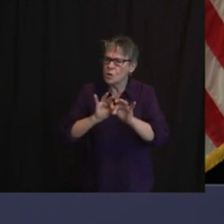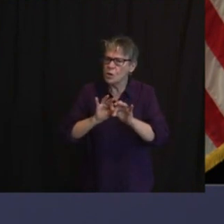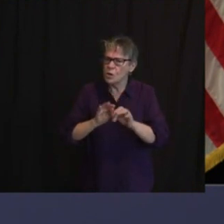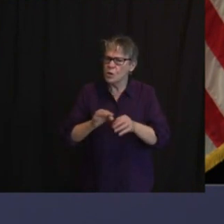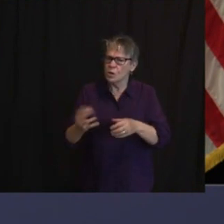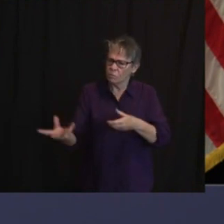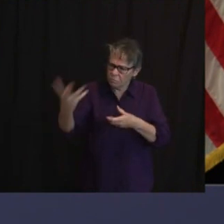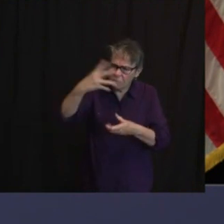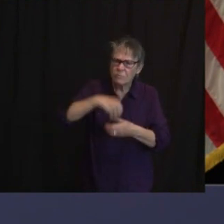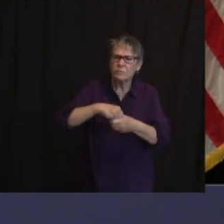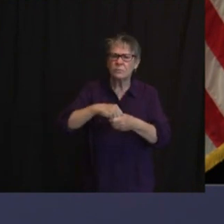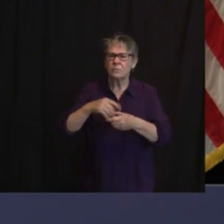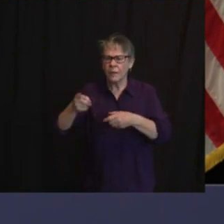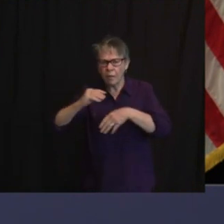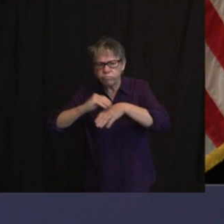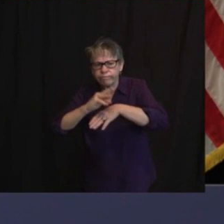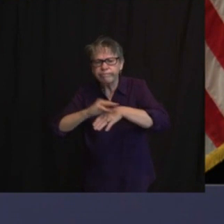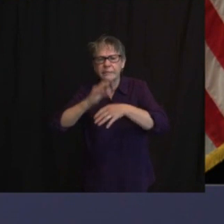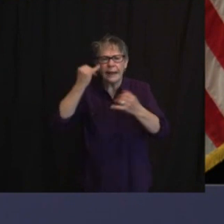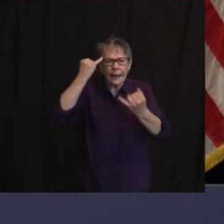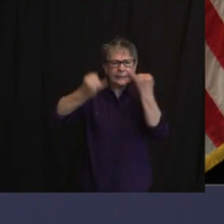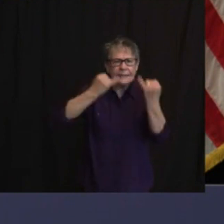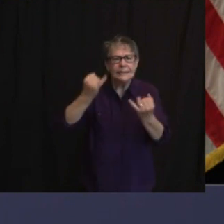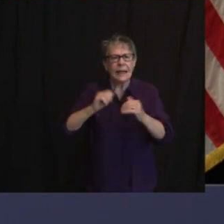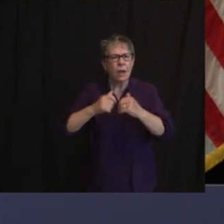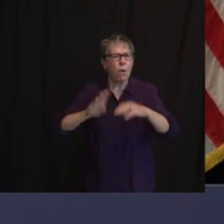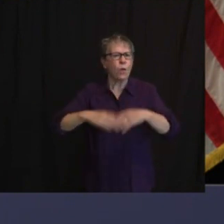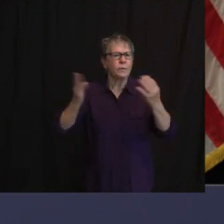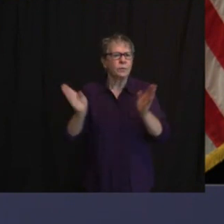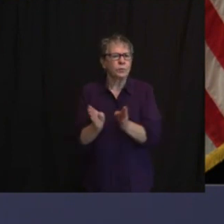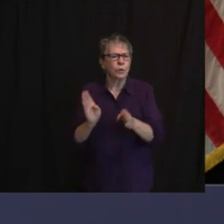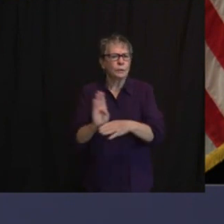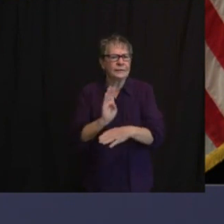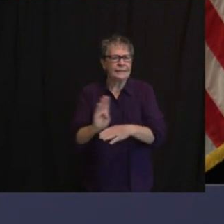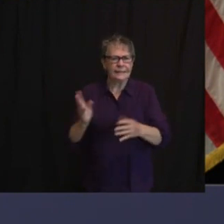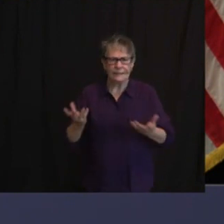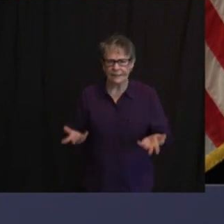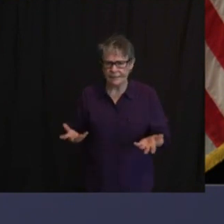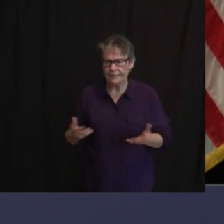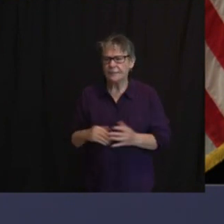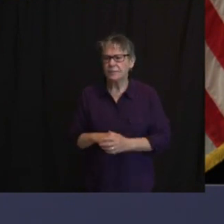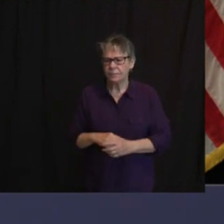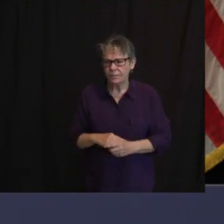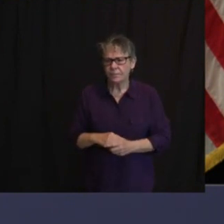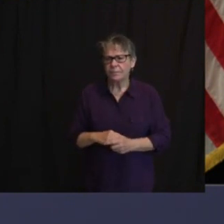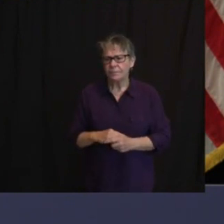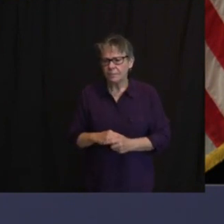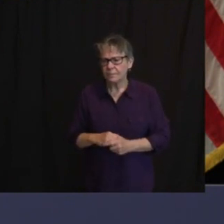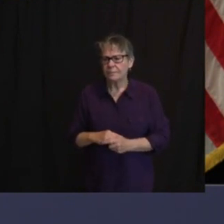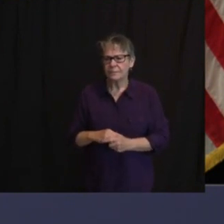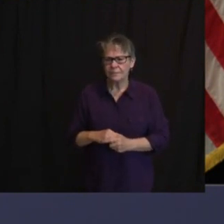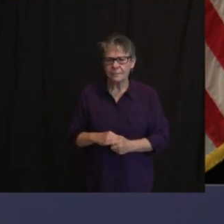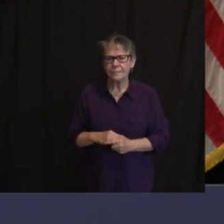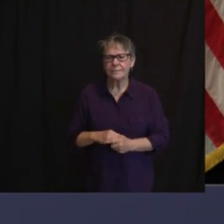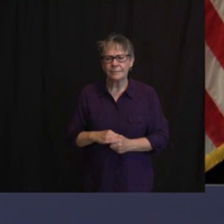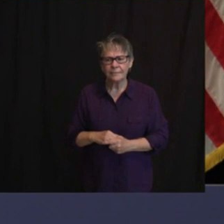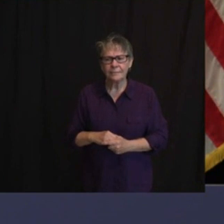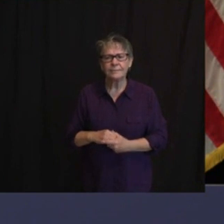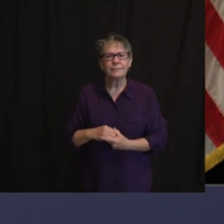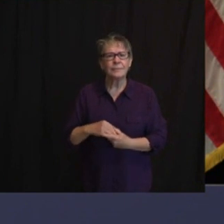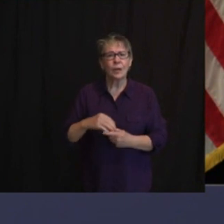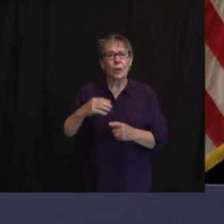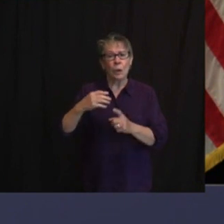And that's the sort of still guiding principle here. And we've started to slowly take the